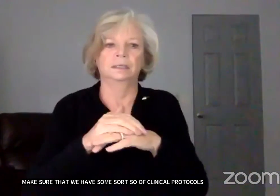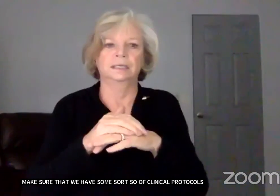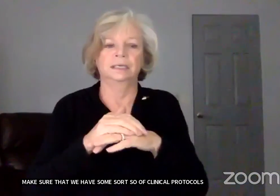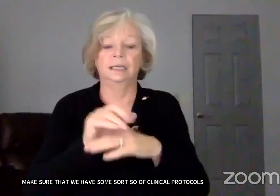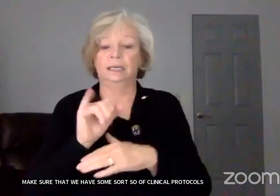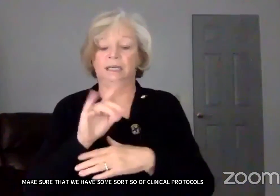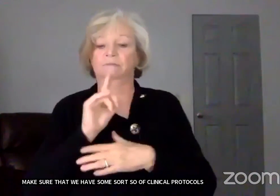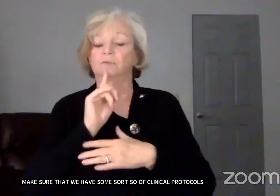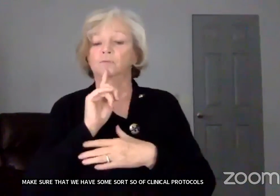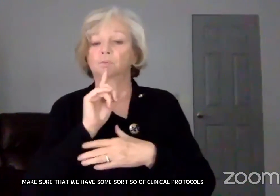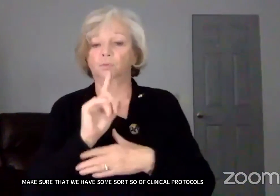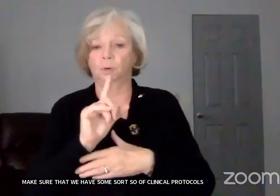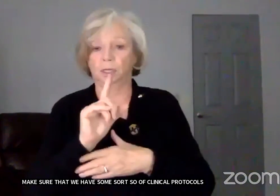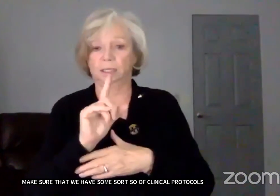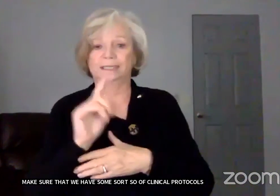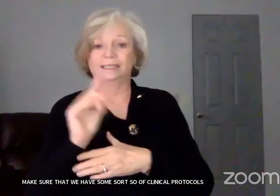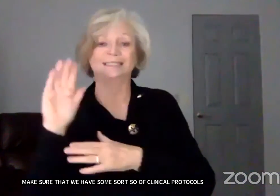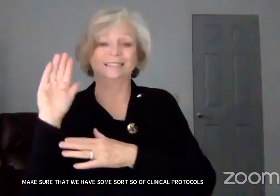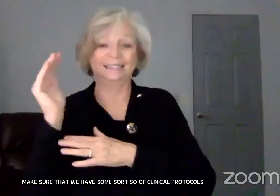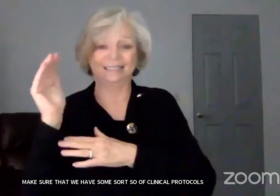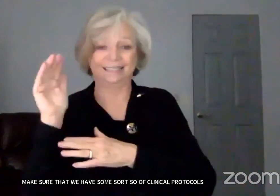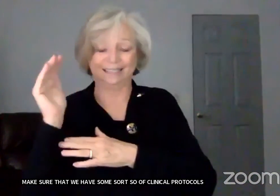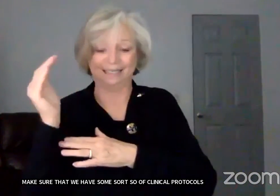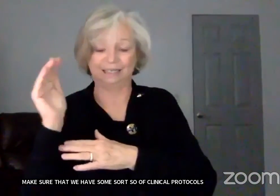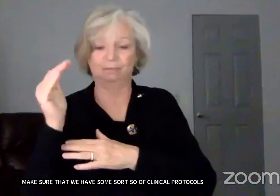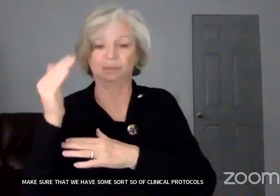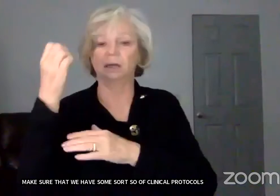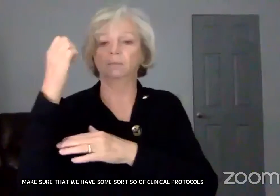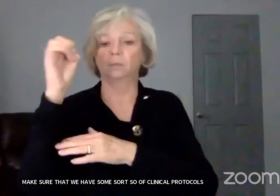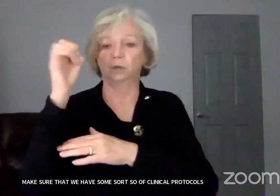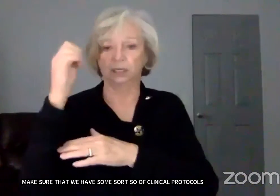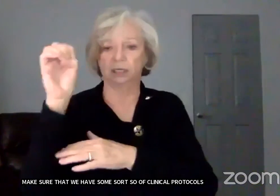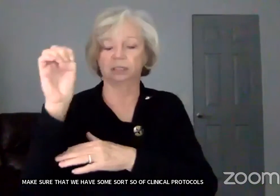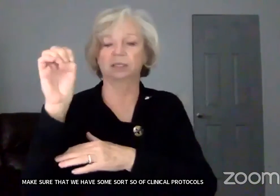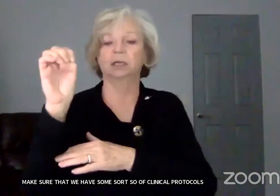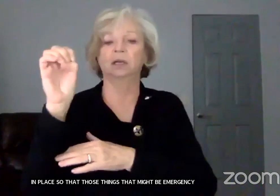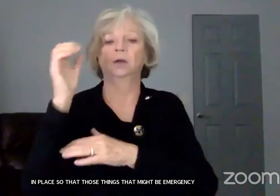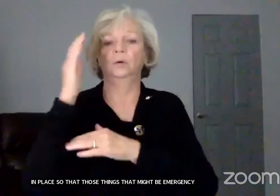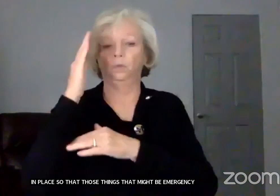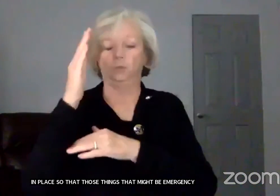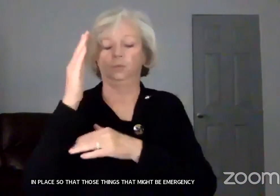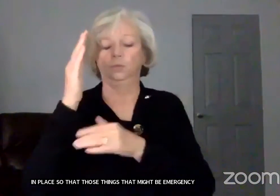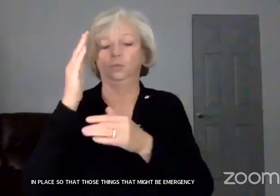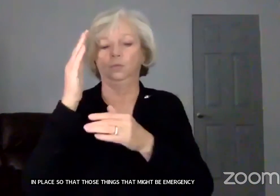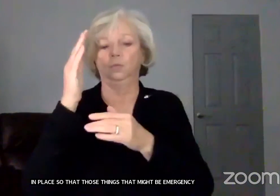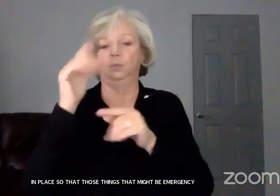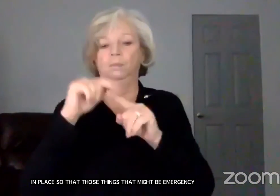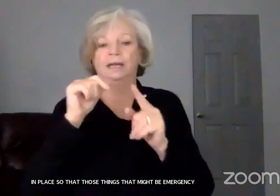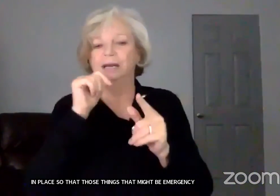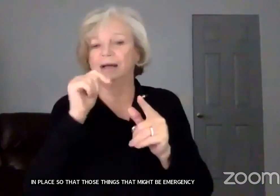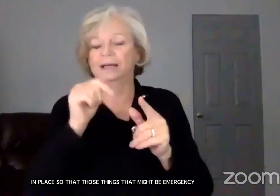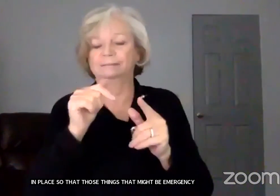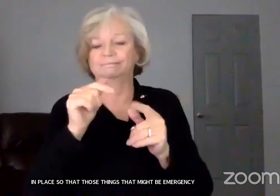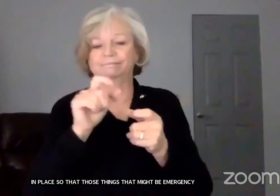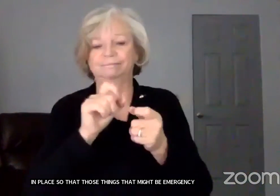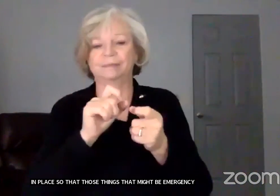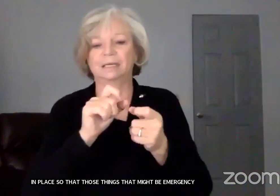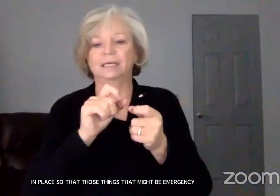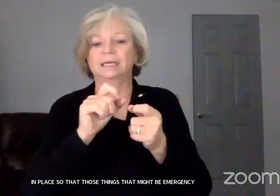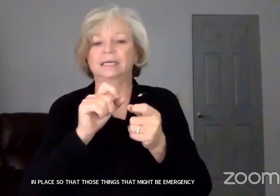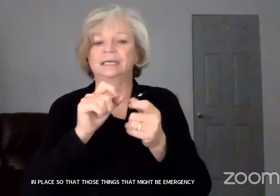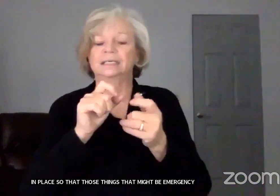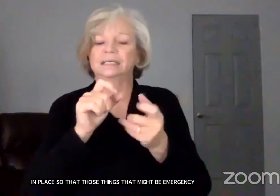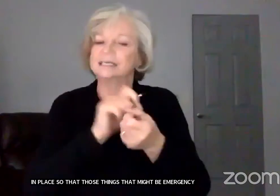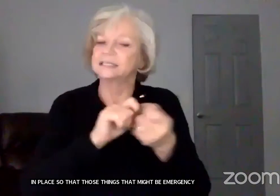or mimic things that could be emergent are still going to be cared for. And I just want to sort of keep